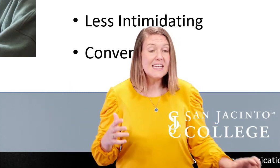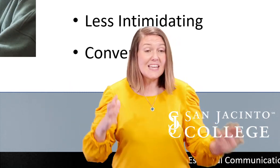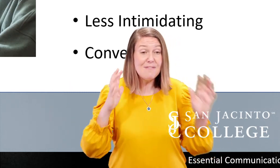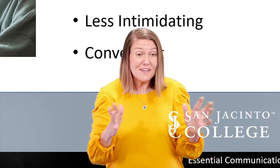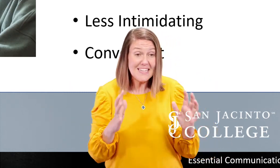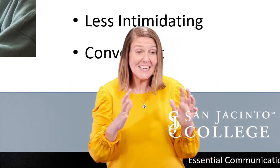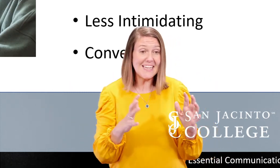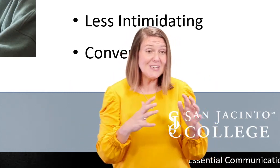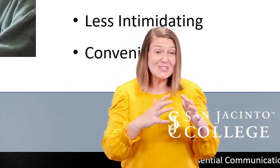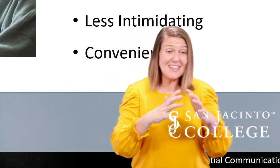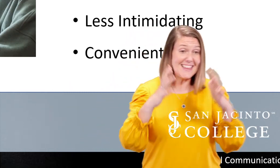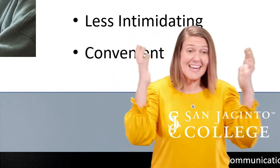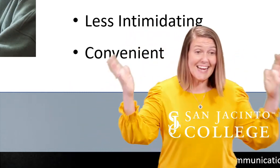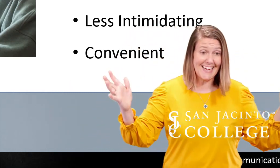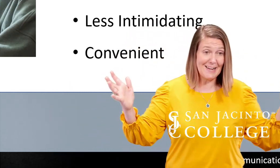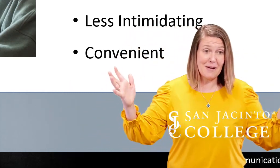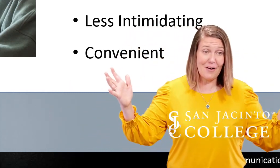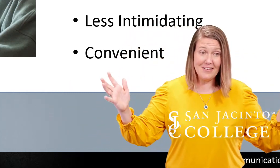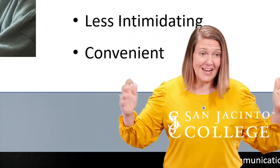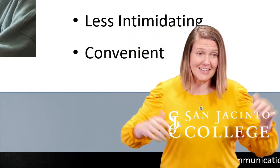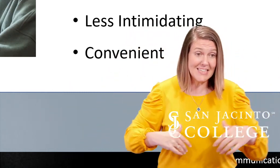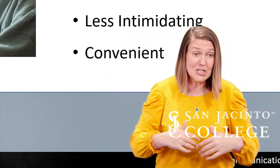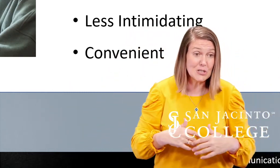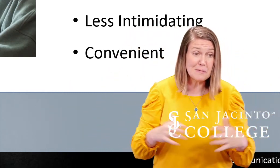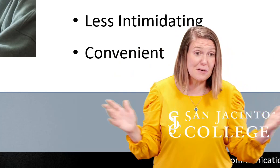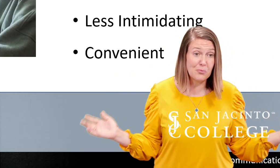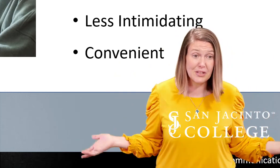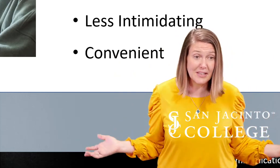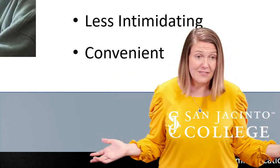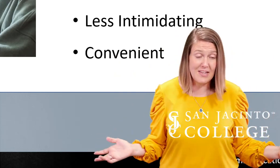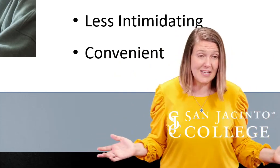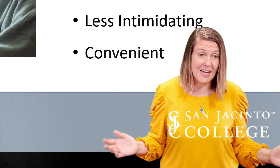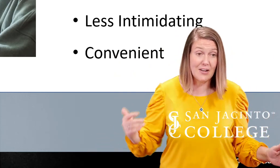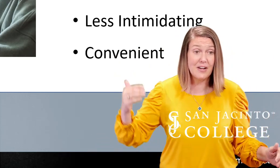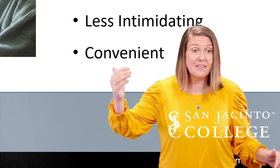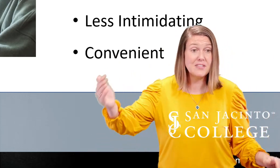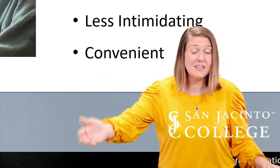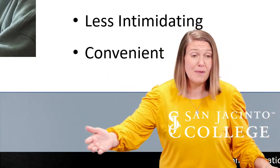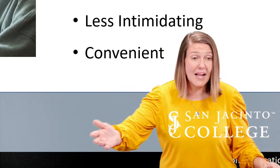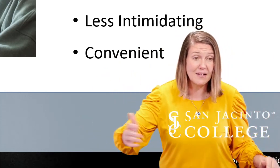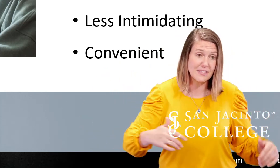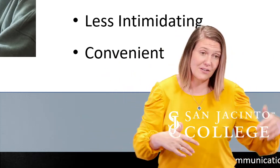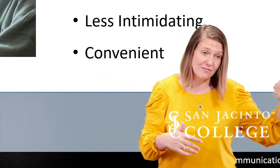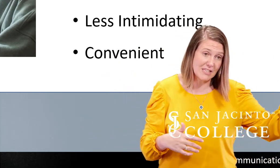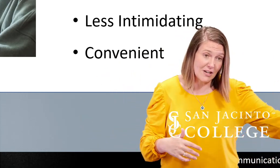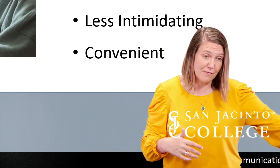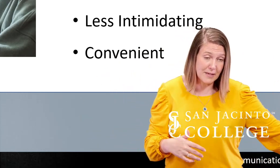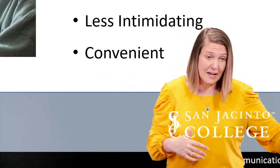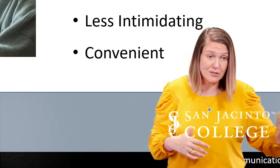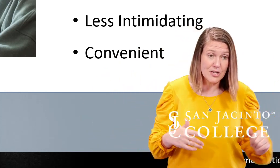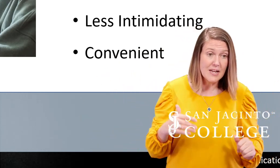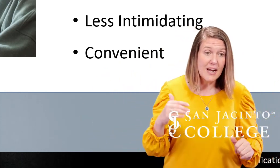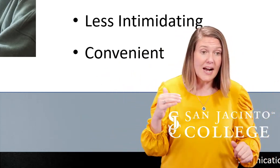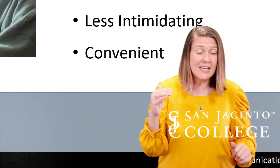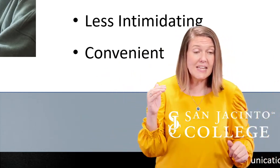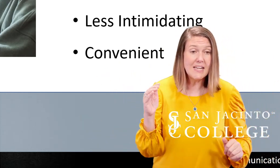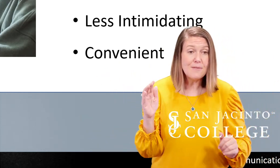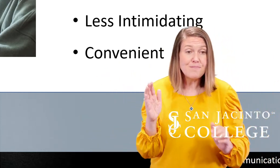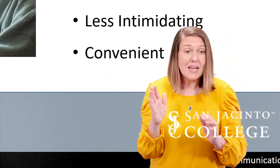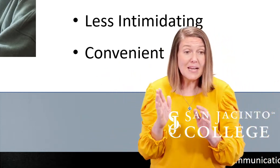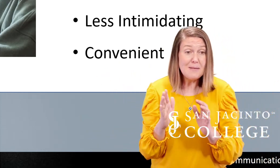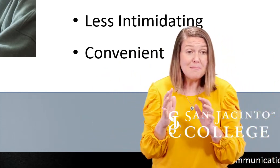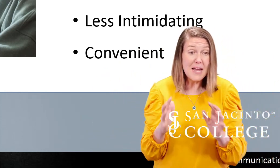then convenient. Here's the thing about online. It's just become really convenient. I don't have to leave my house. I don't have to get off my couch. I